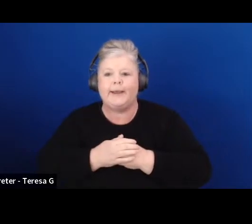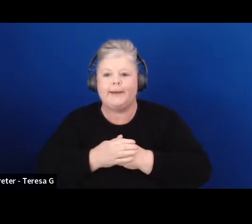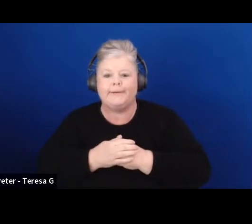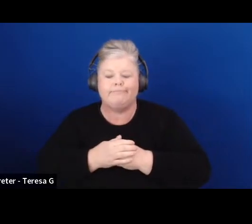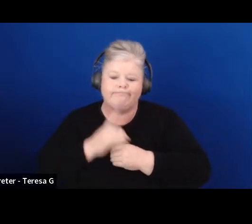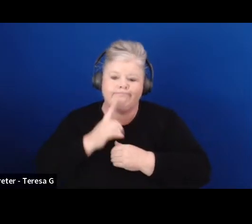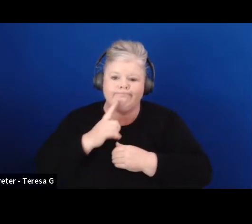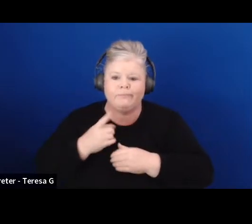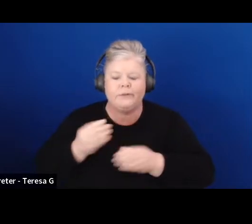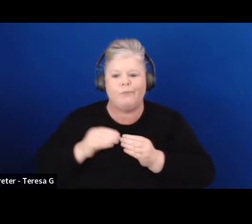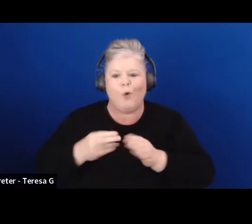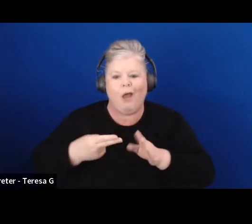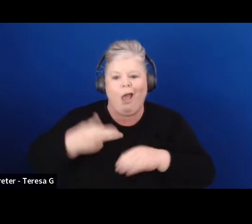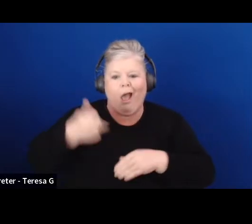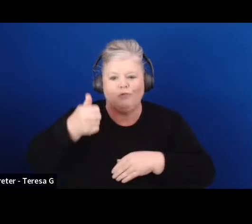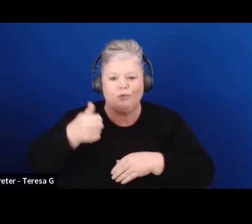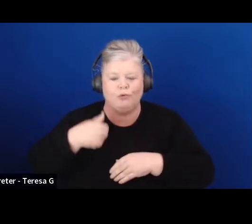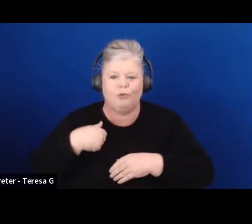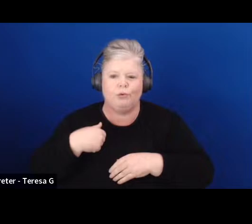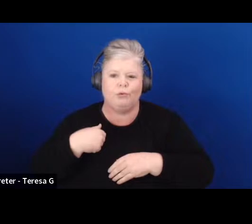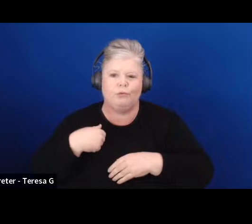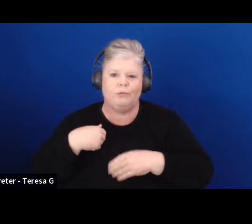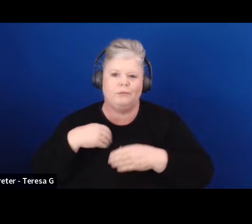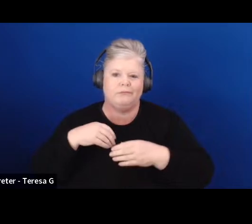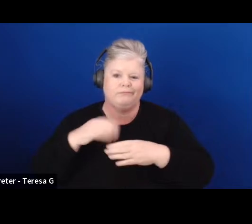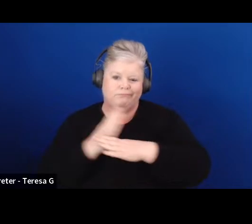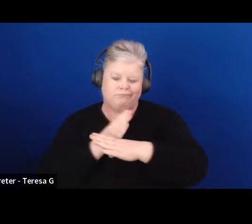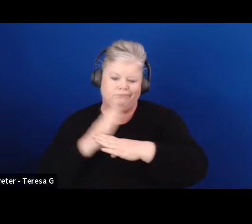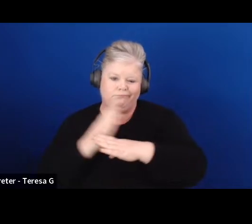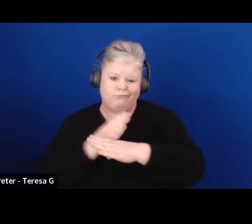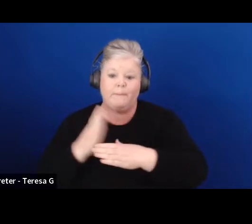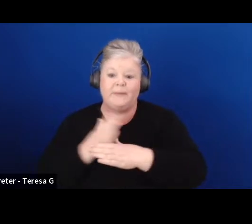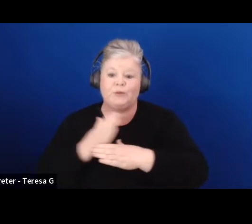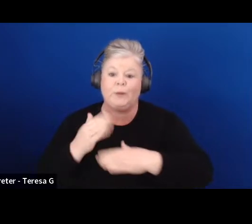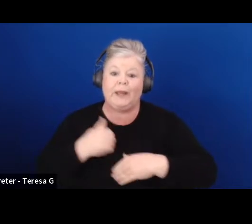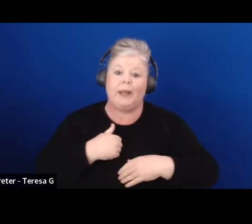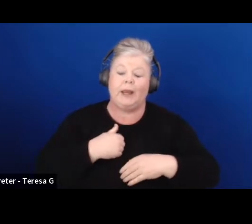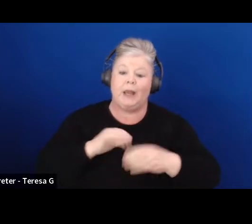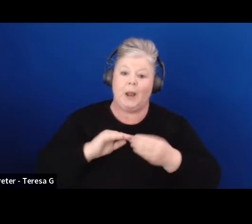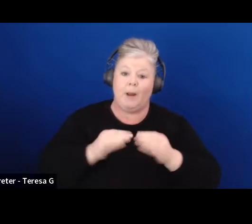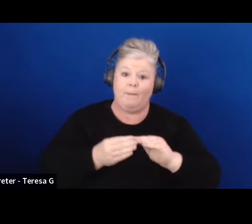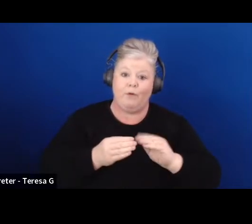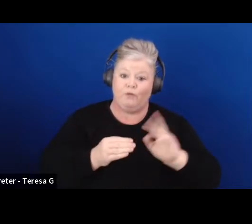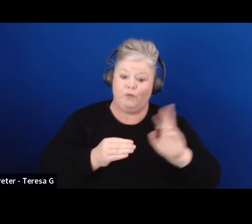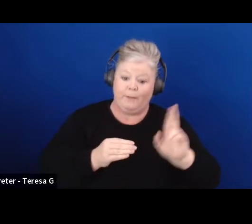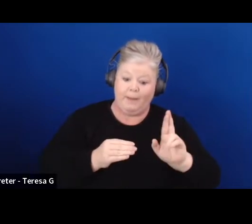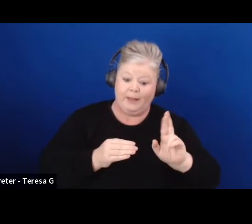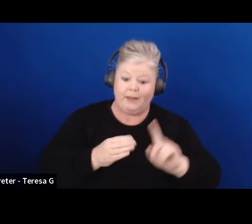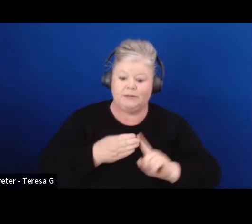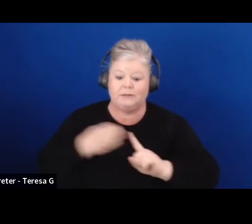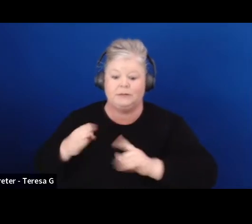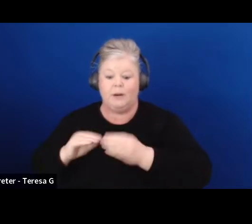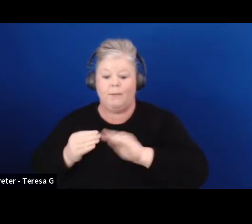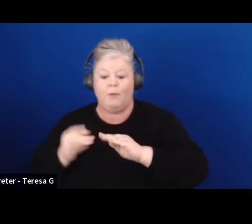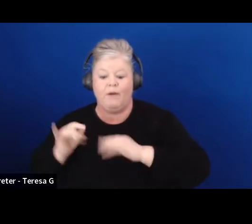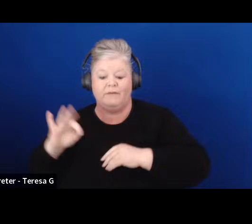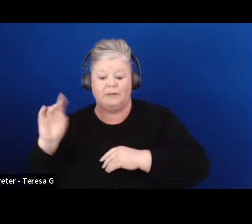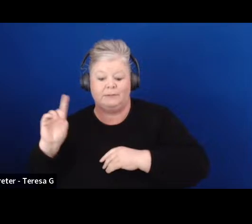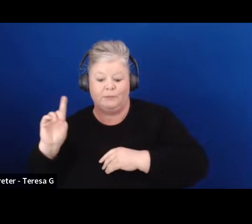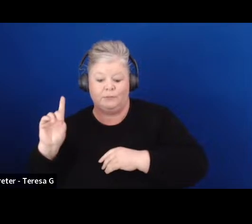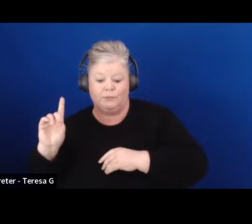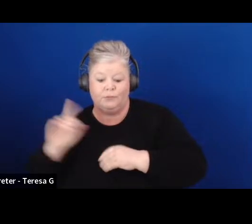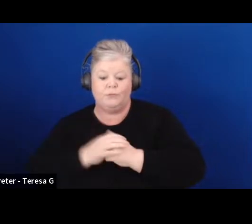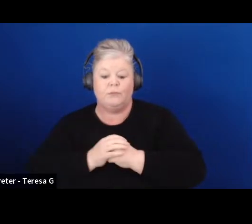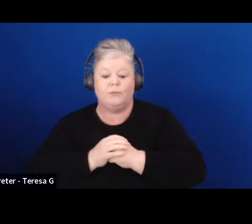margin in between the number of Republicans and the number of Democrats. And so,